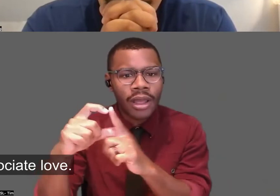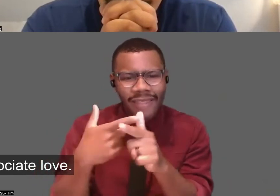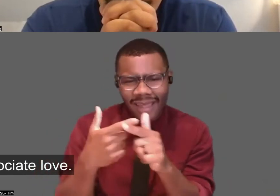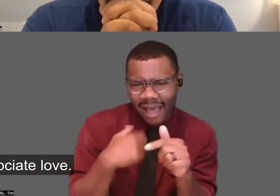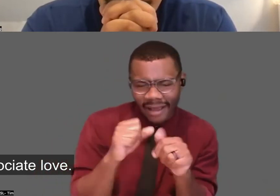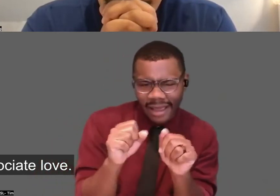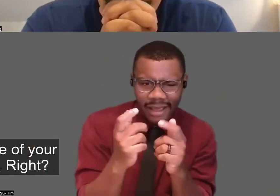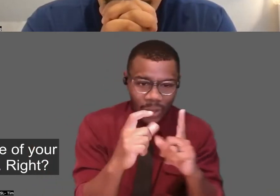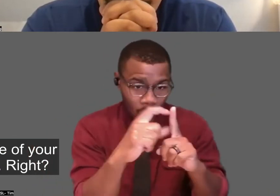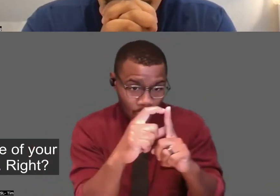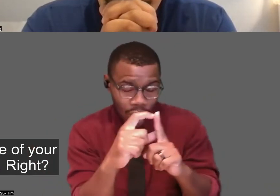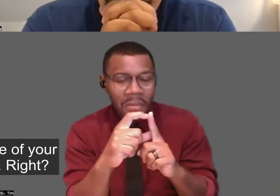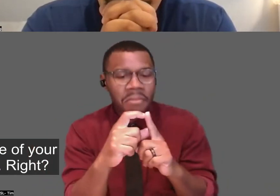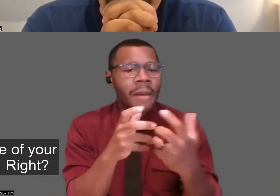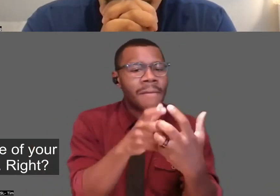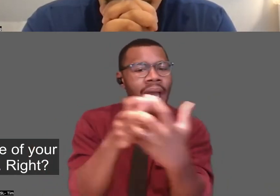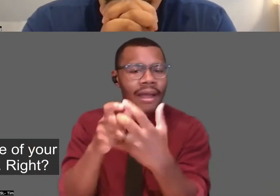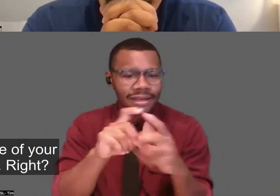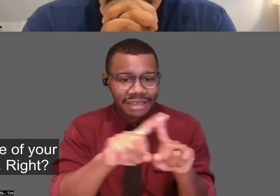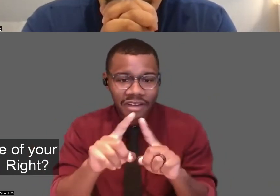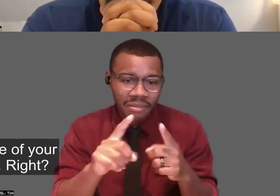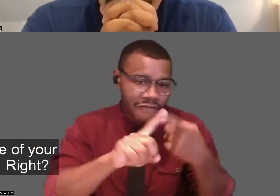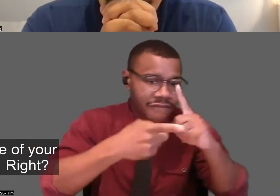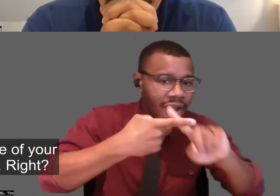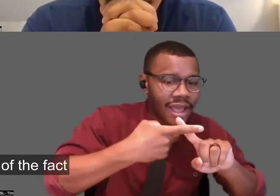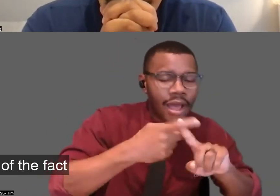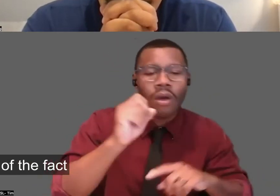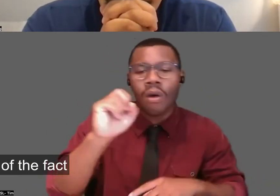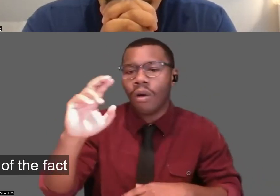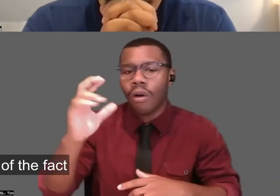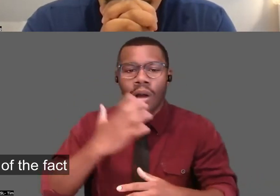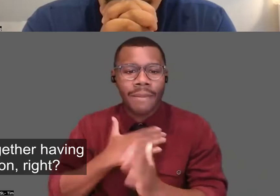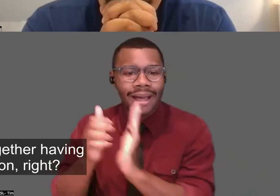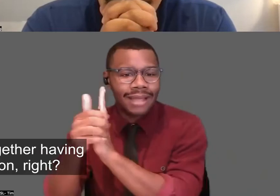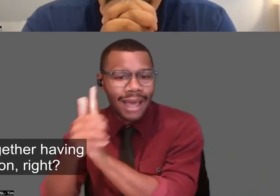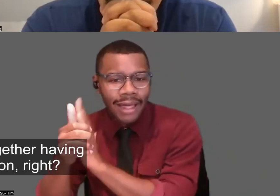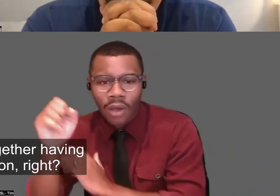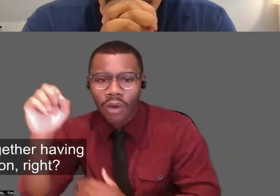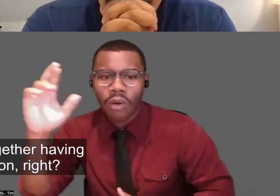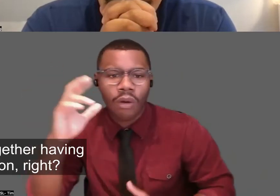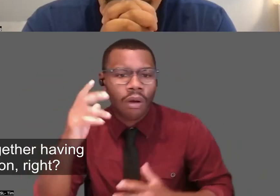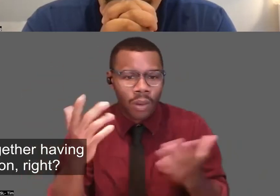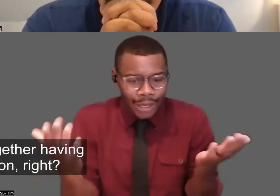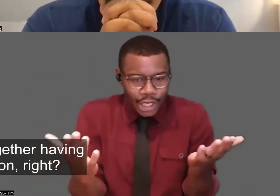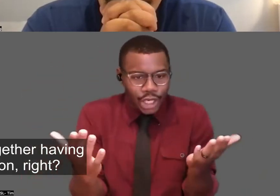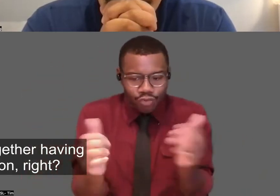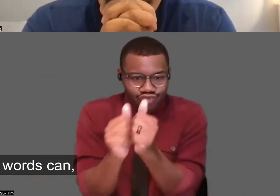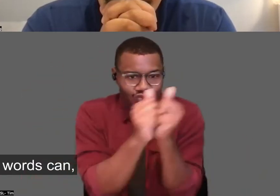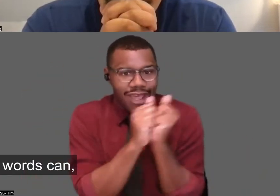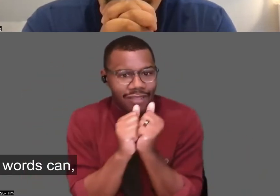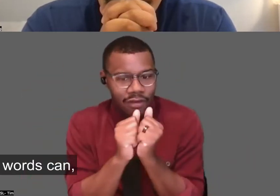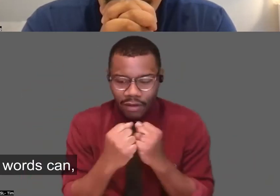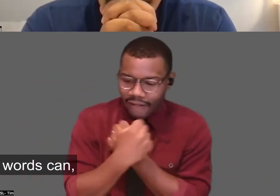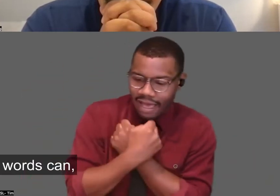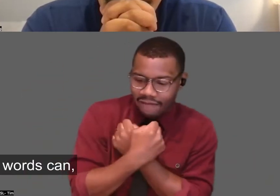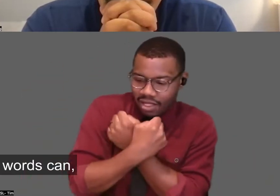can be an associate love. It can be a love of your artistic talent, right? It could be a love of the fact that we're here together having this conversation, right? And